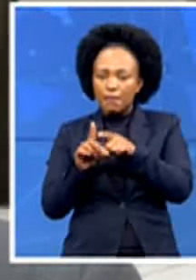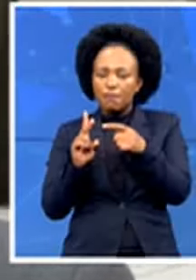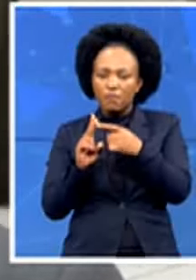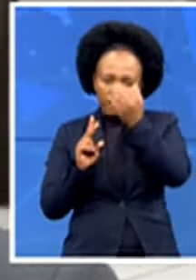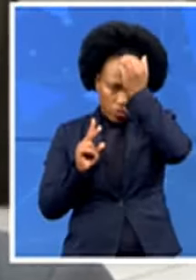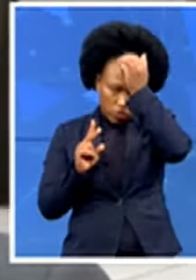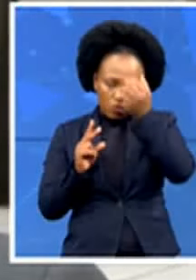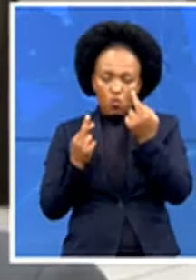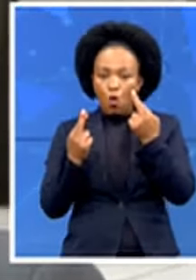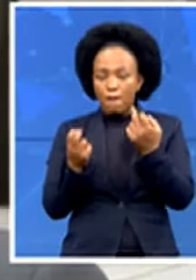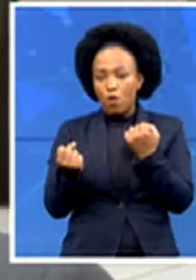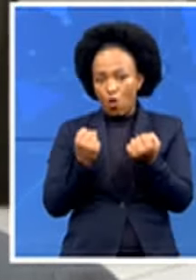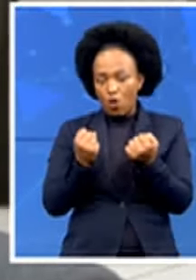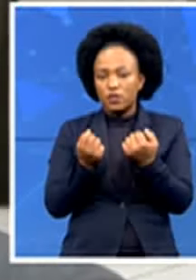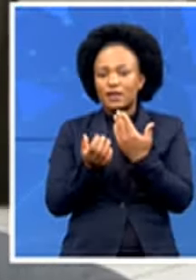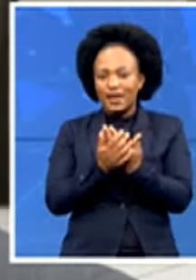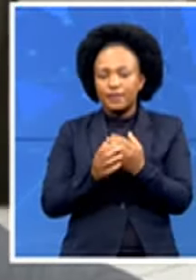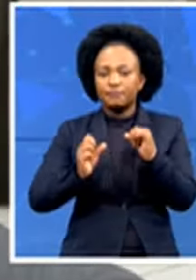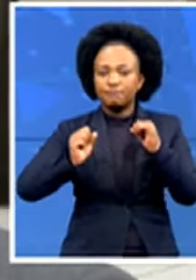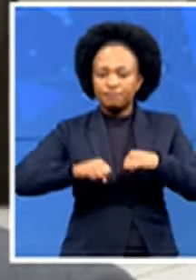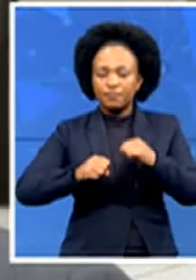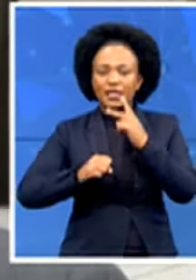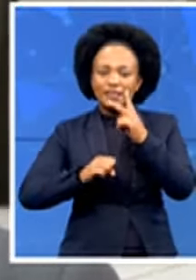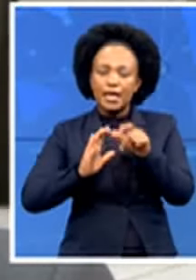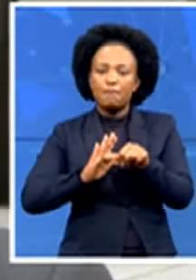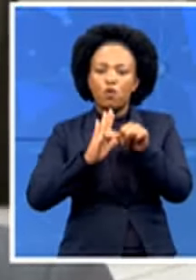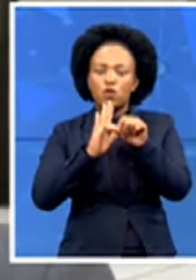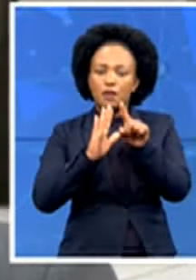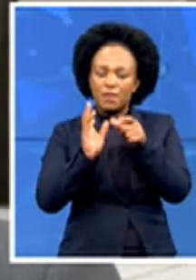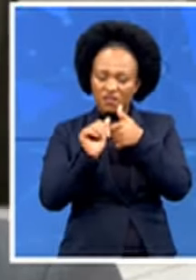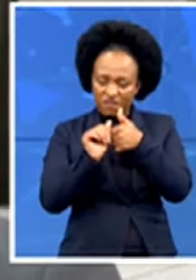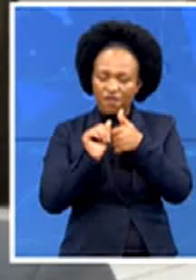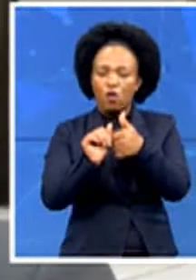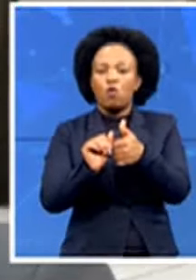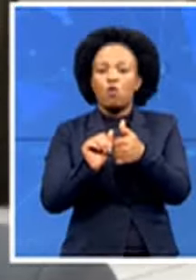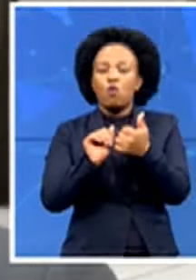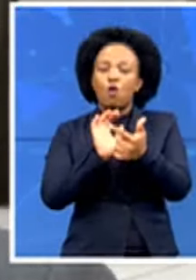and see the imperative of upholding the principle of the rule of law and equality before